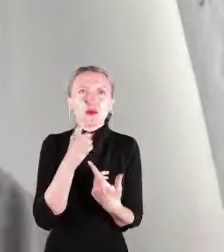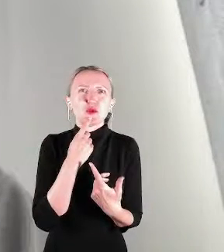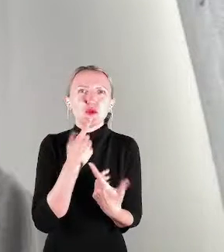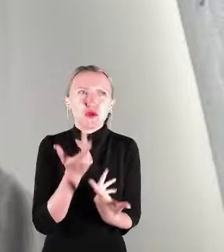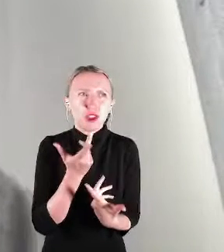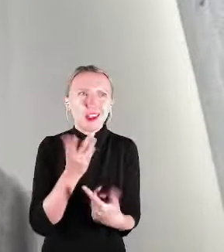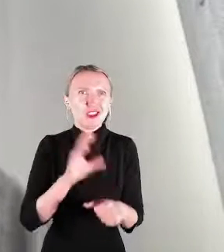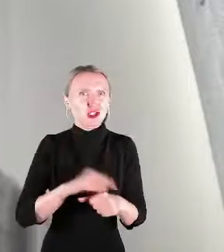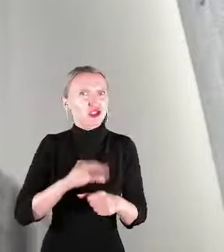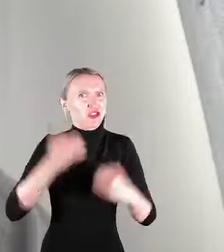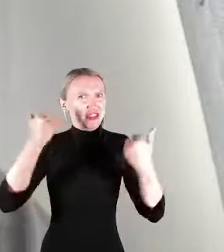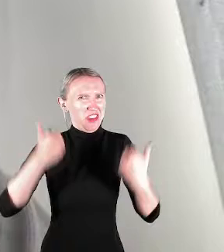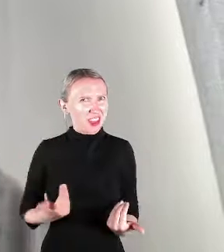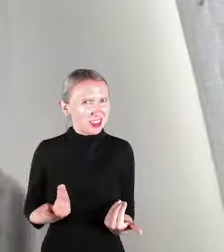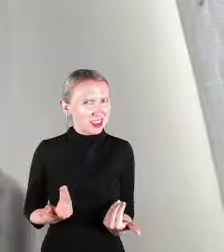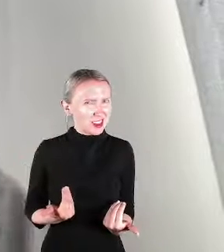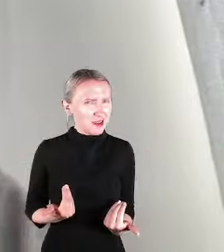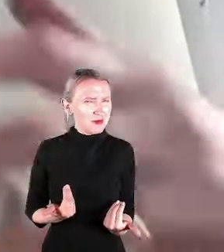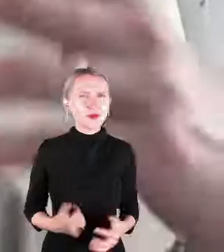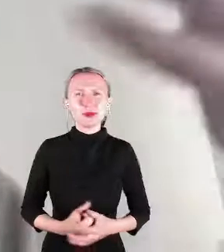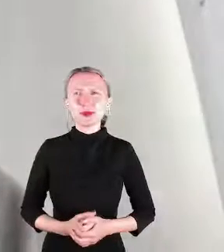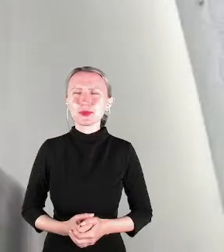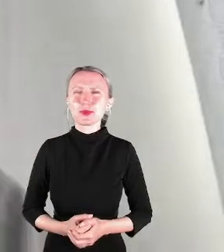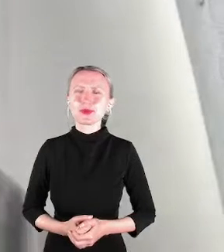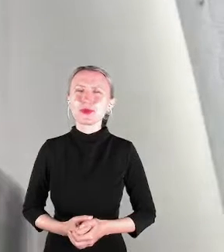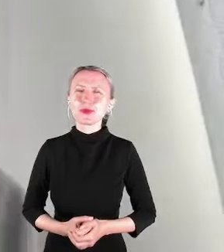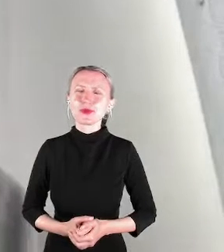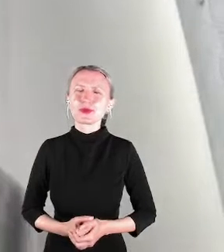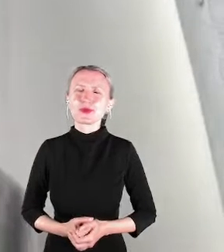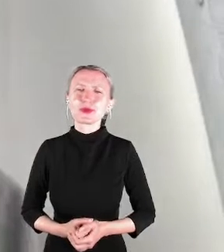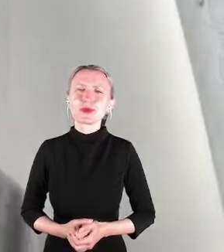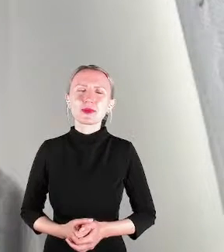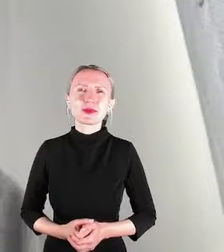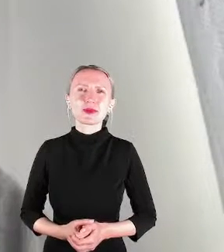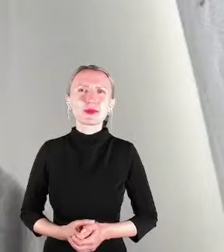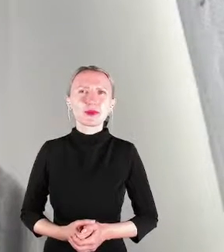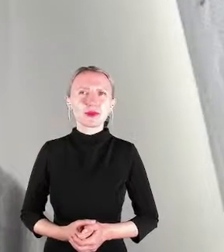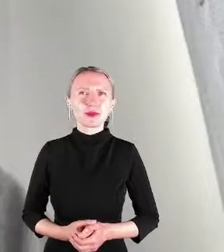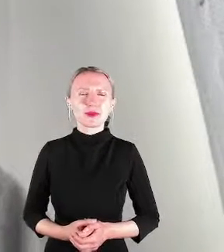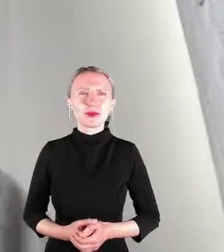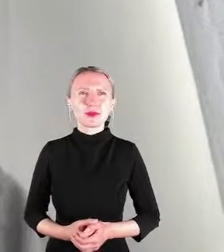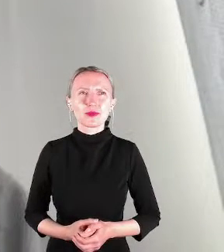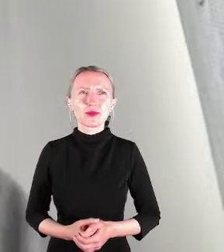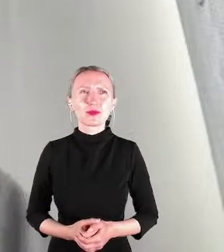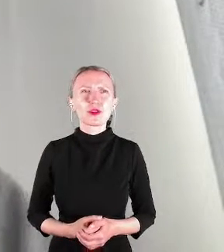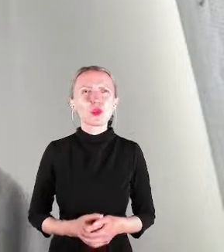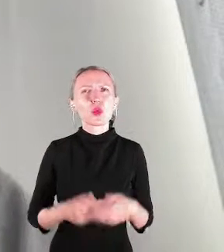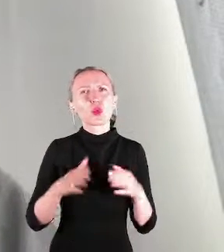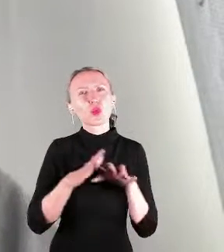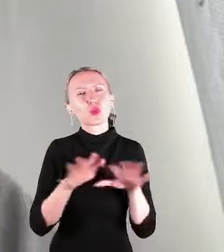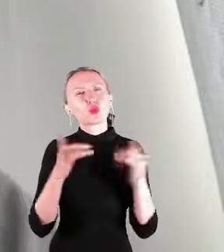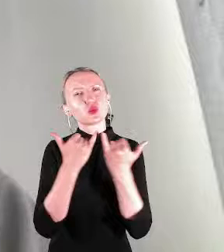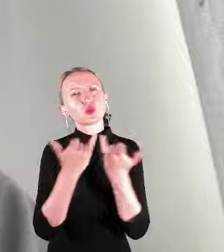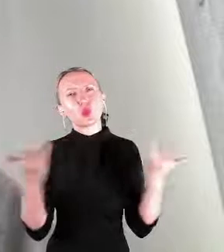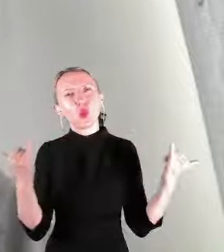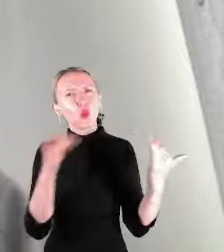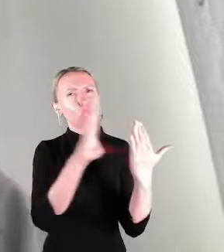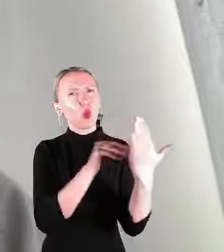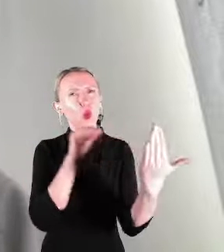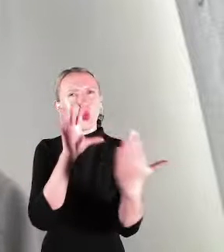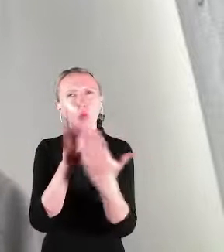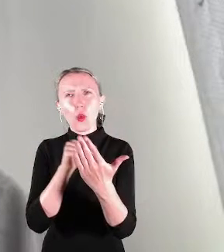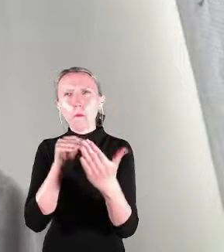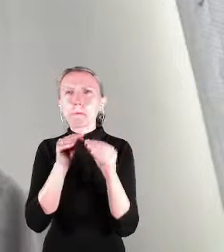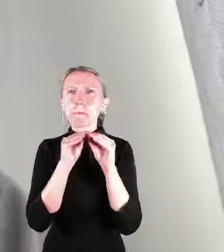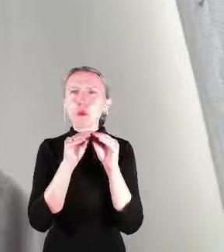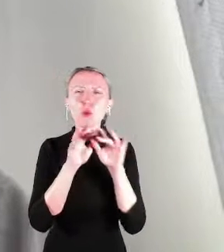many different. It has changed here, you know. It's the population growth is about 2